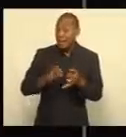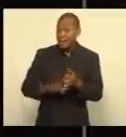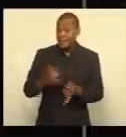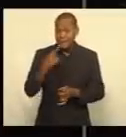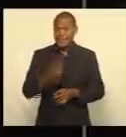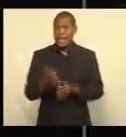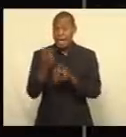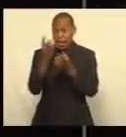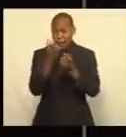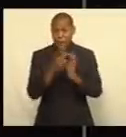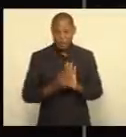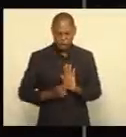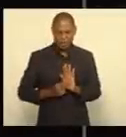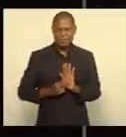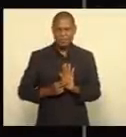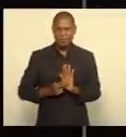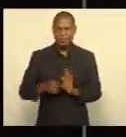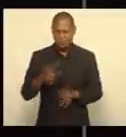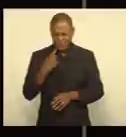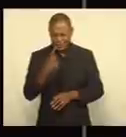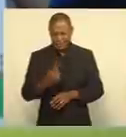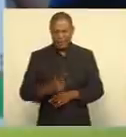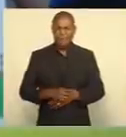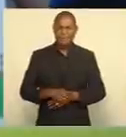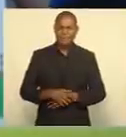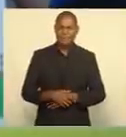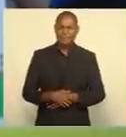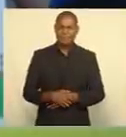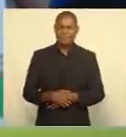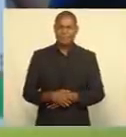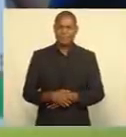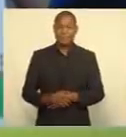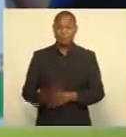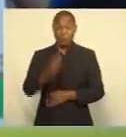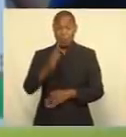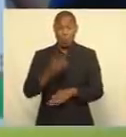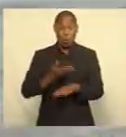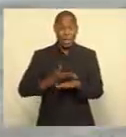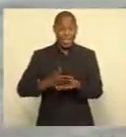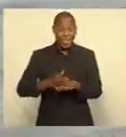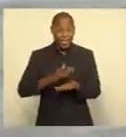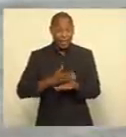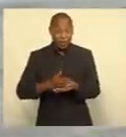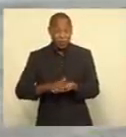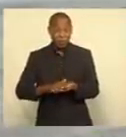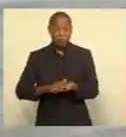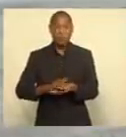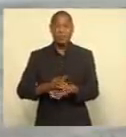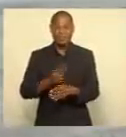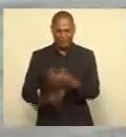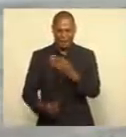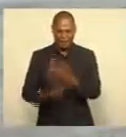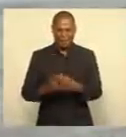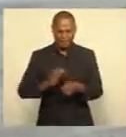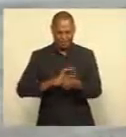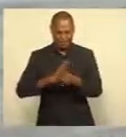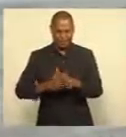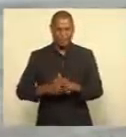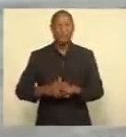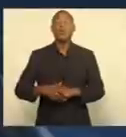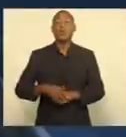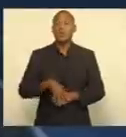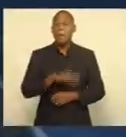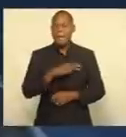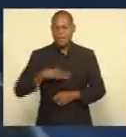be confirmed in due time. With one new case emerging daily this week, the Health Ministry is waiting to see